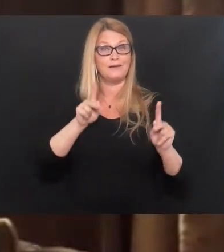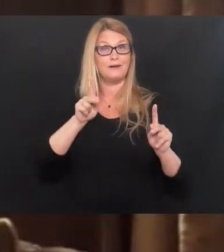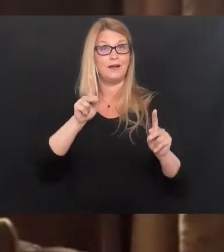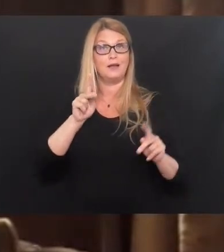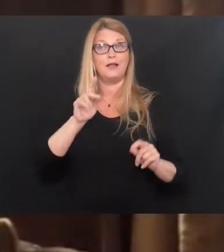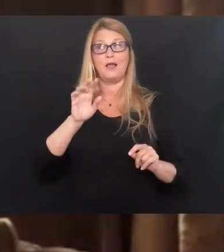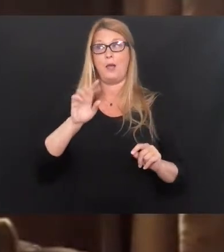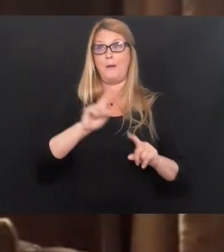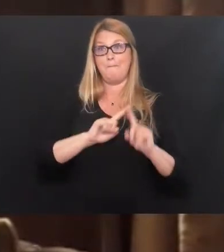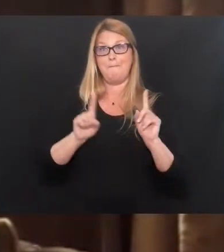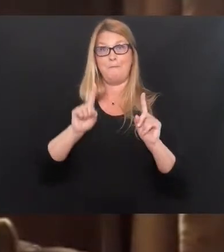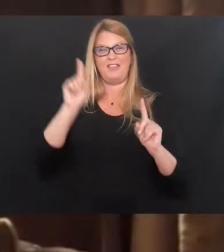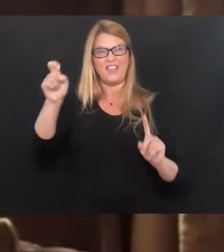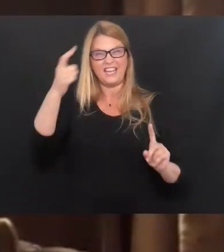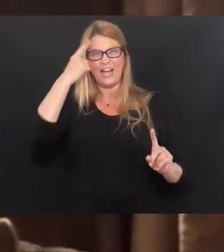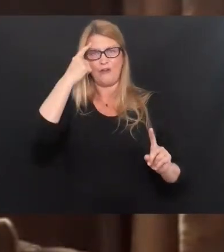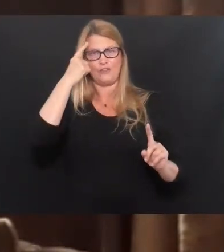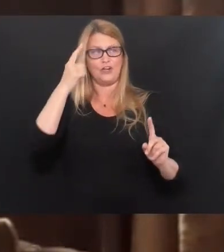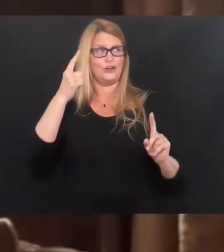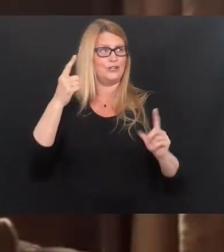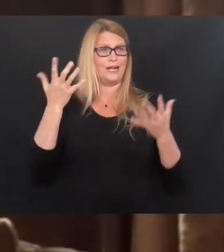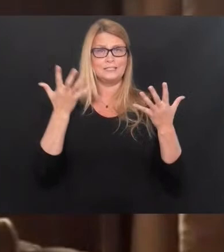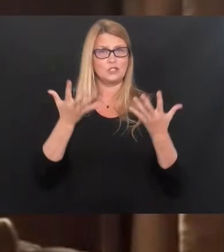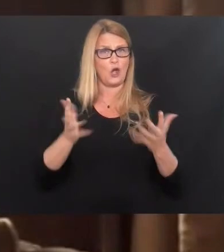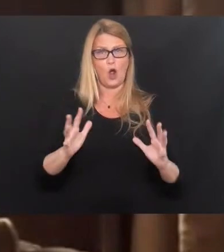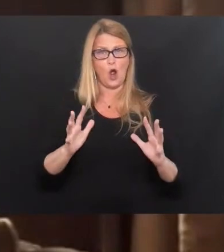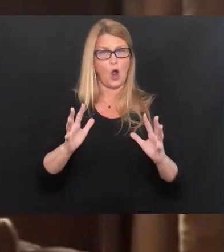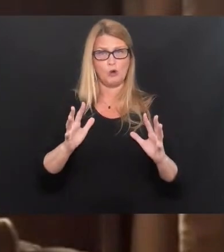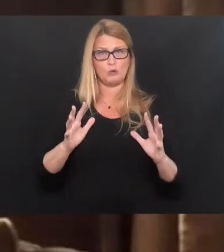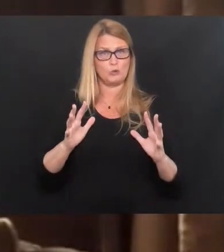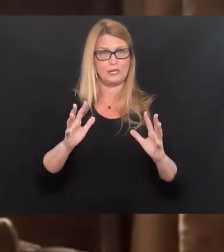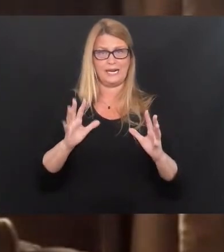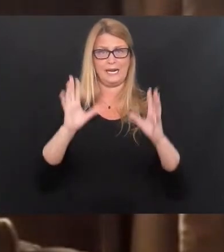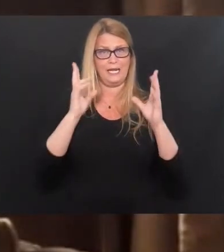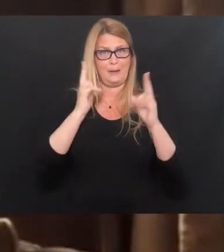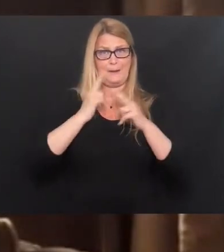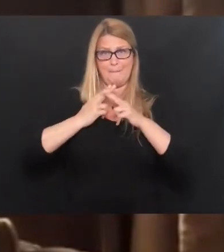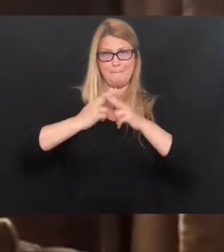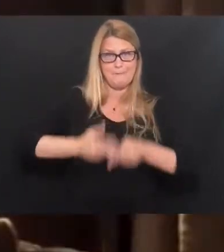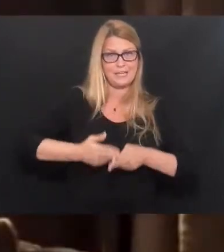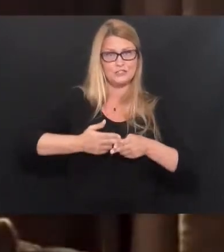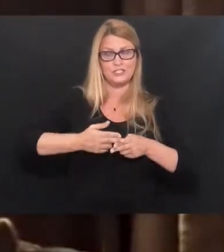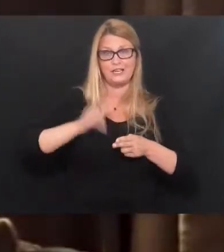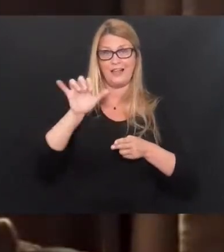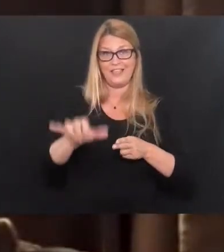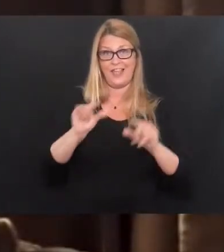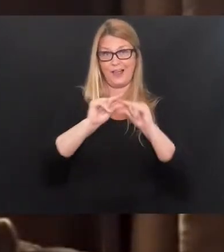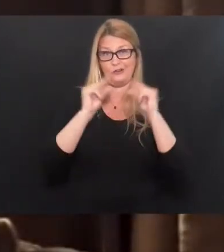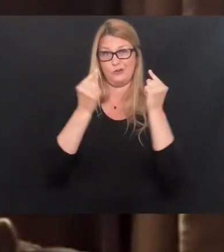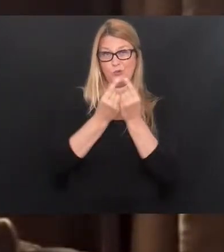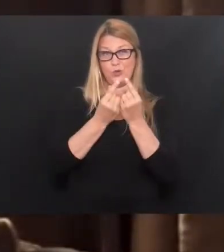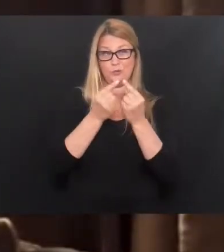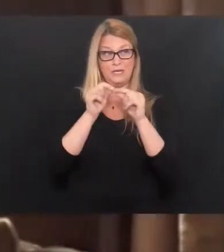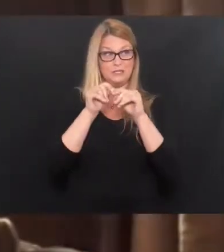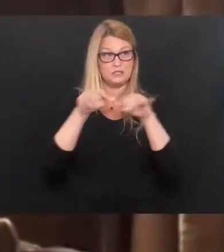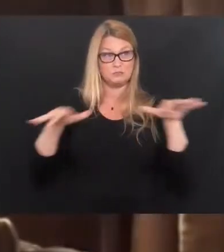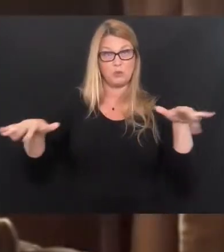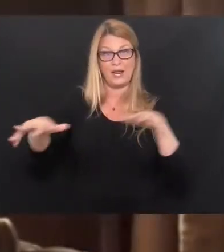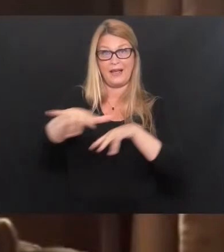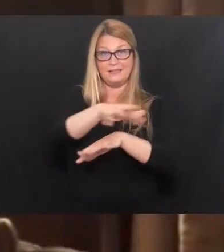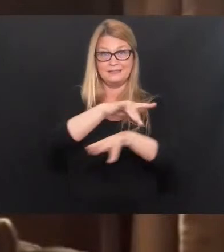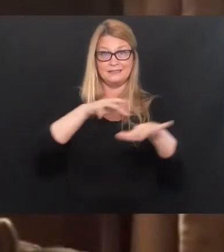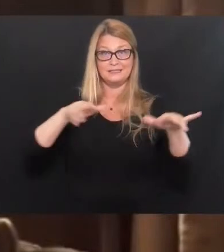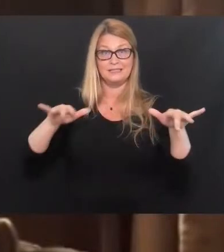the issue that the governor has talked about is so important because this is the group that spreads to others, and we still have a